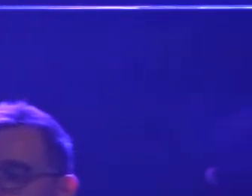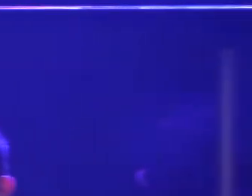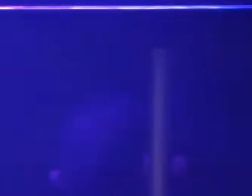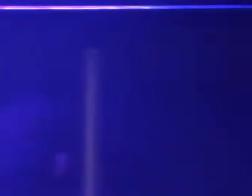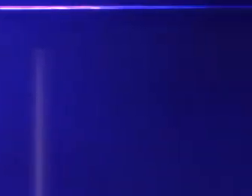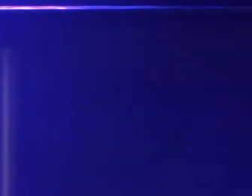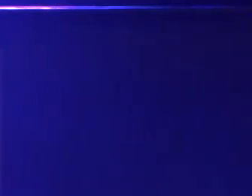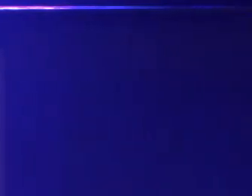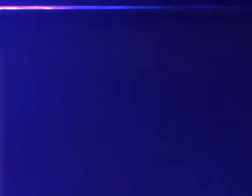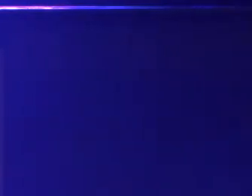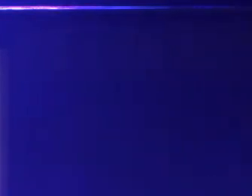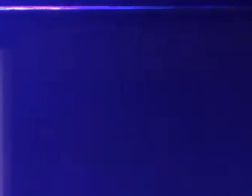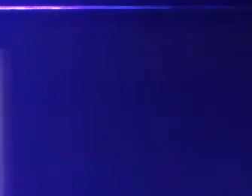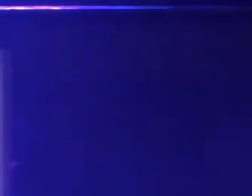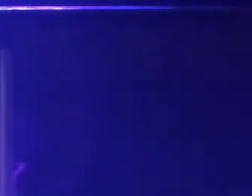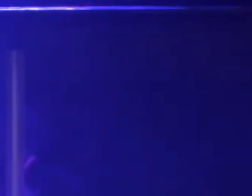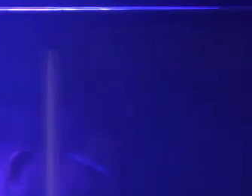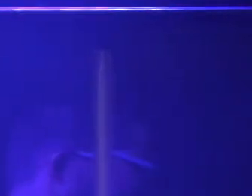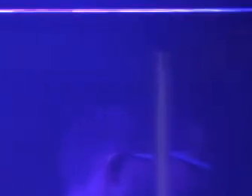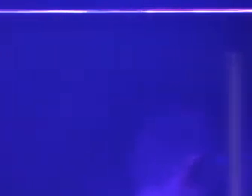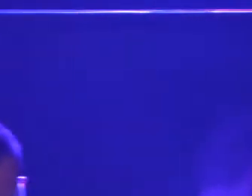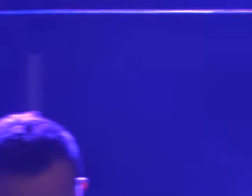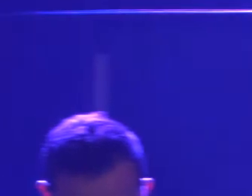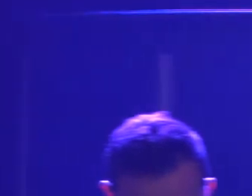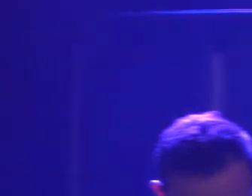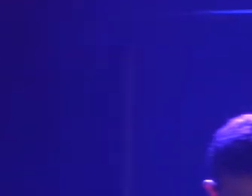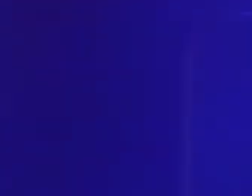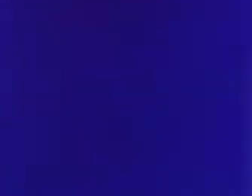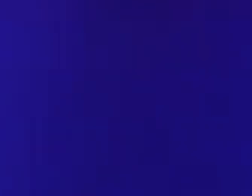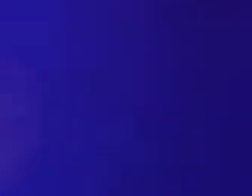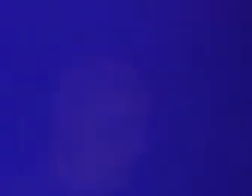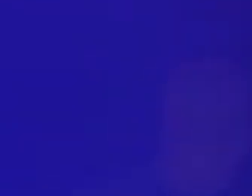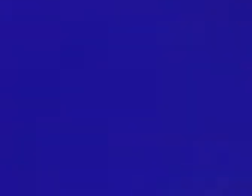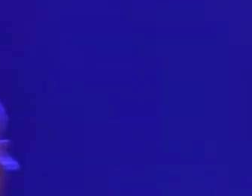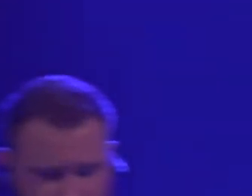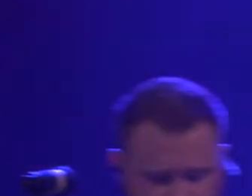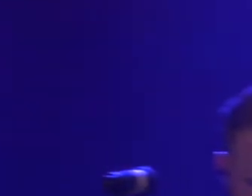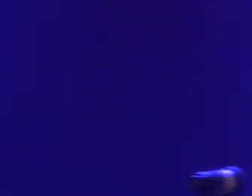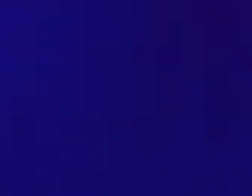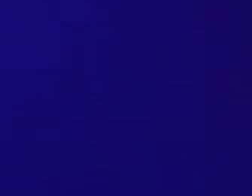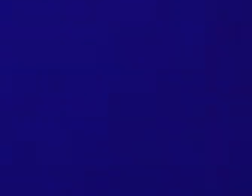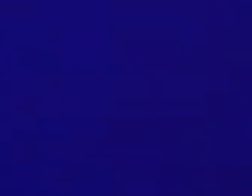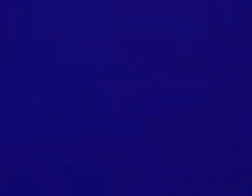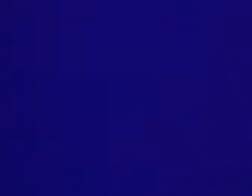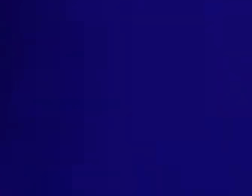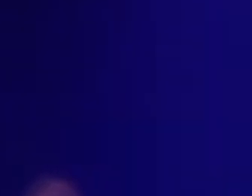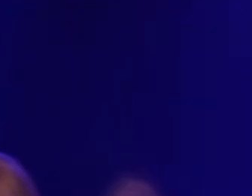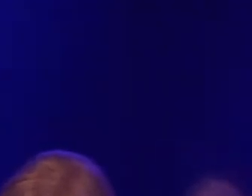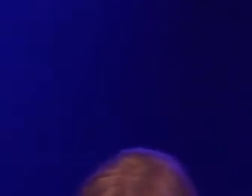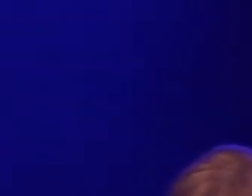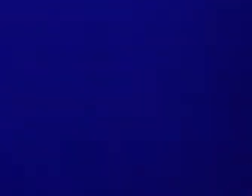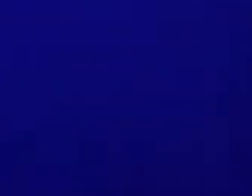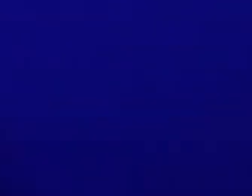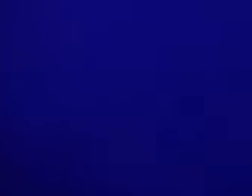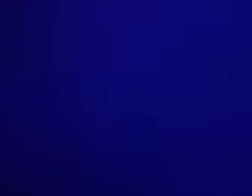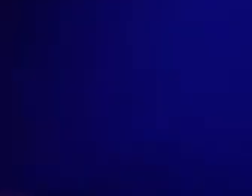But God would say, hold fast. God would say, stand still. God would say, stand in the face of adversity, because He's the same